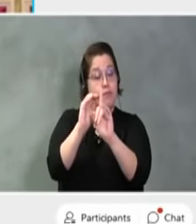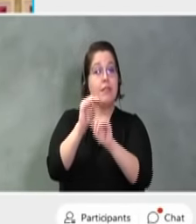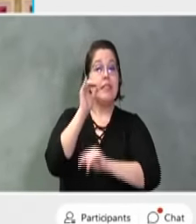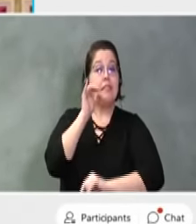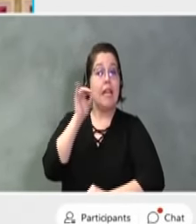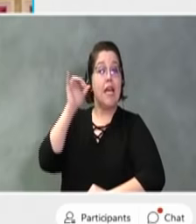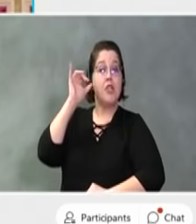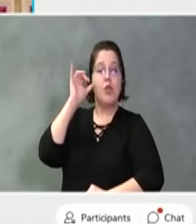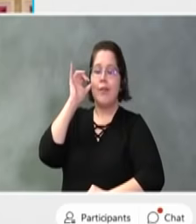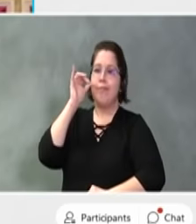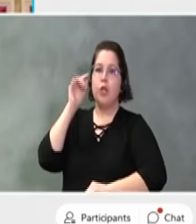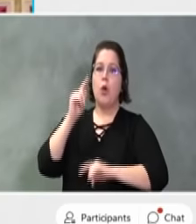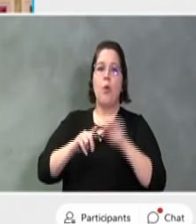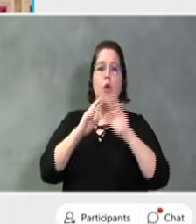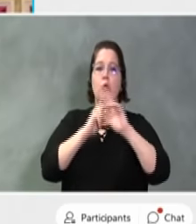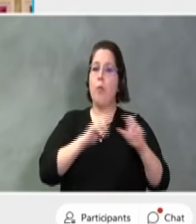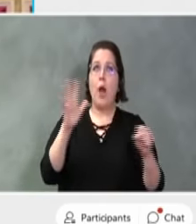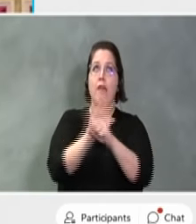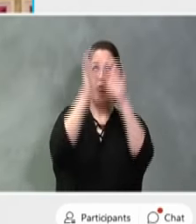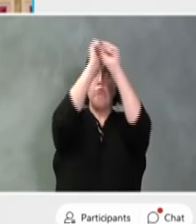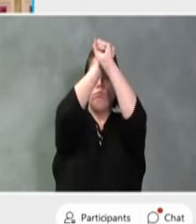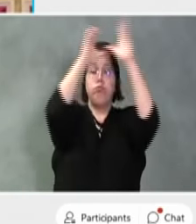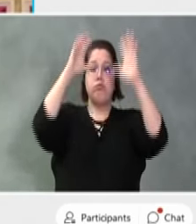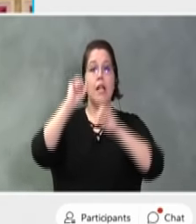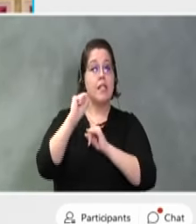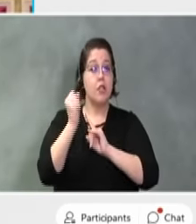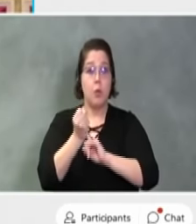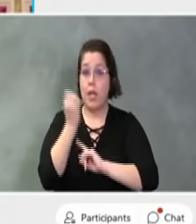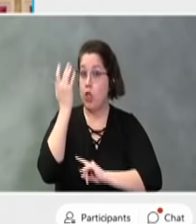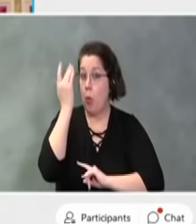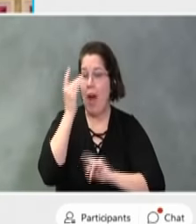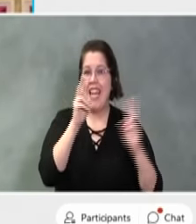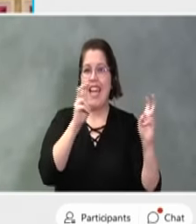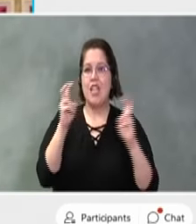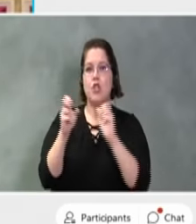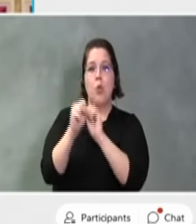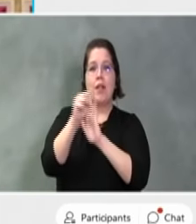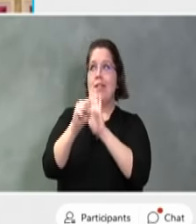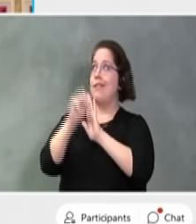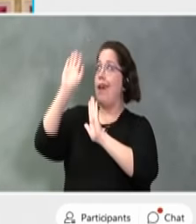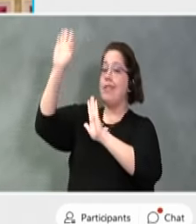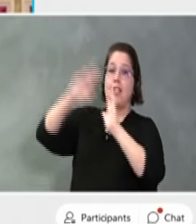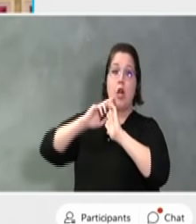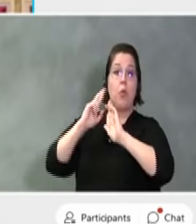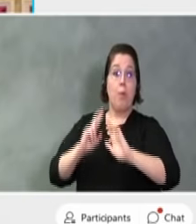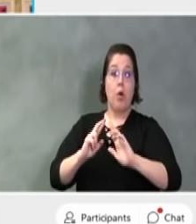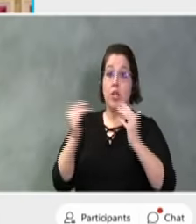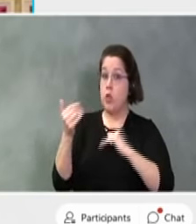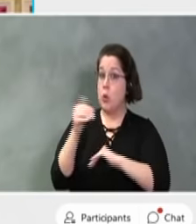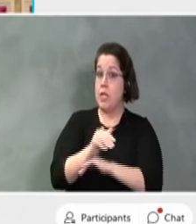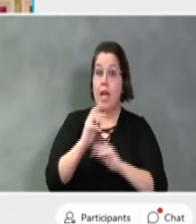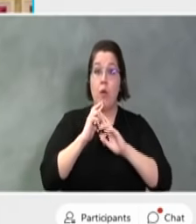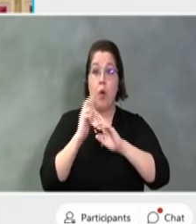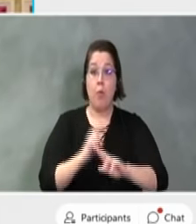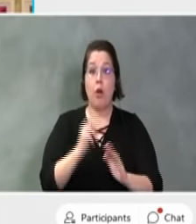we weren't able to report a full picture of cases due to an issue with the state's reporting. So tonight we are